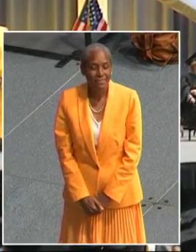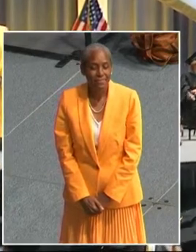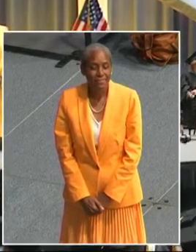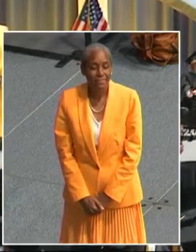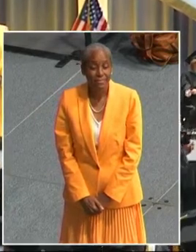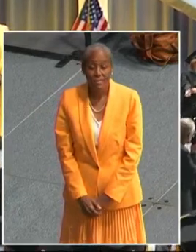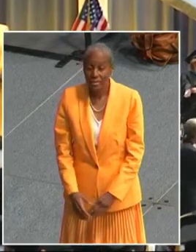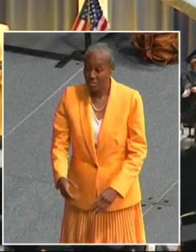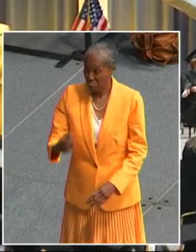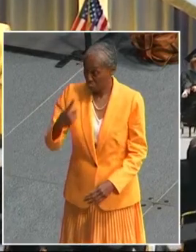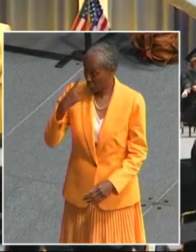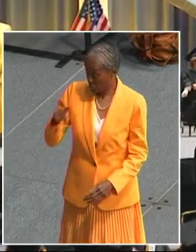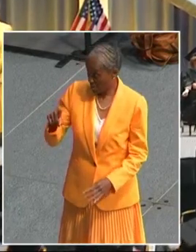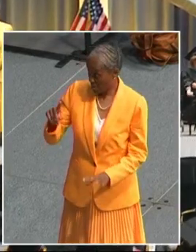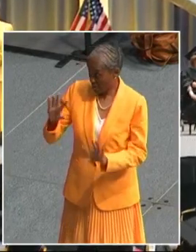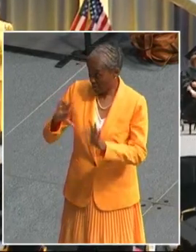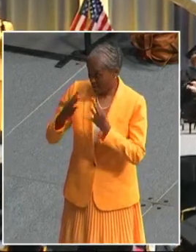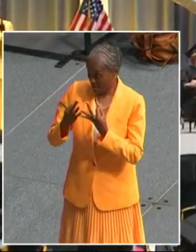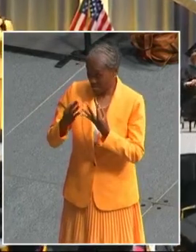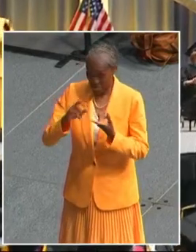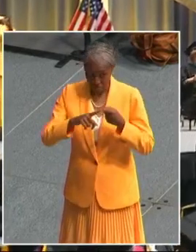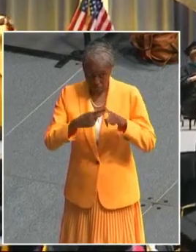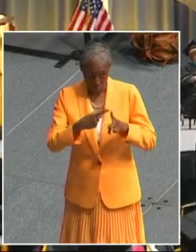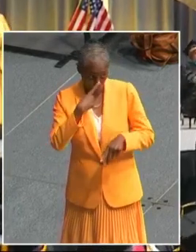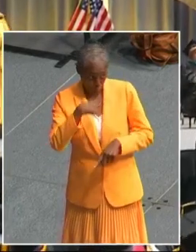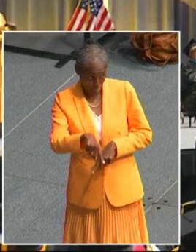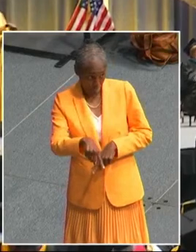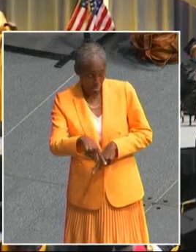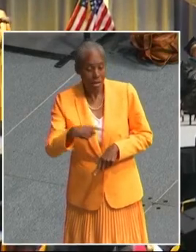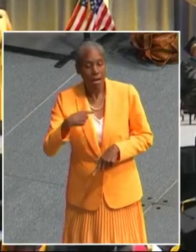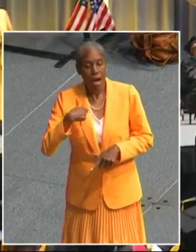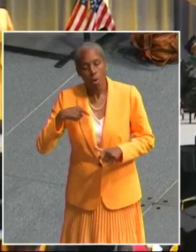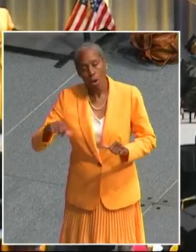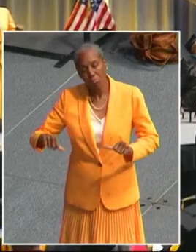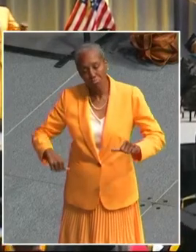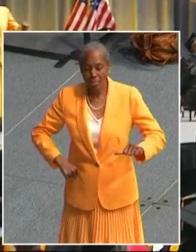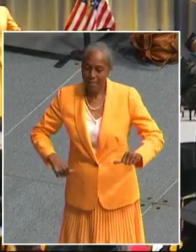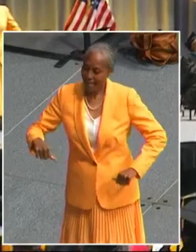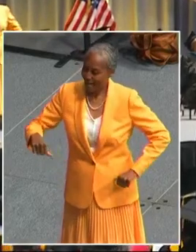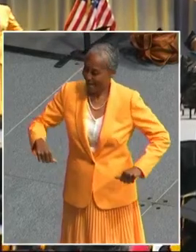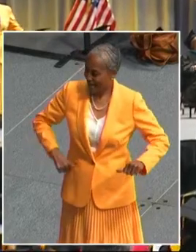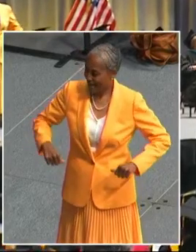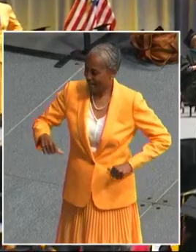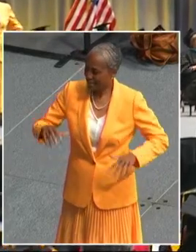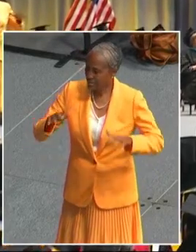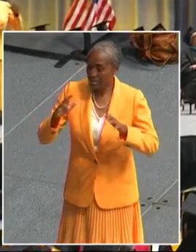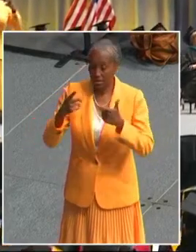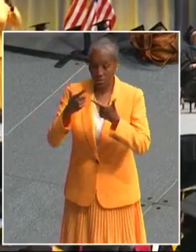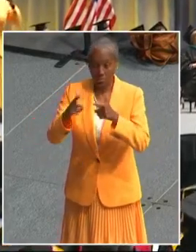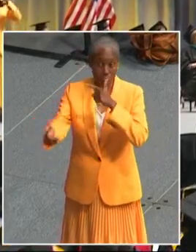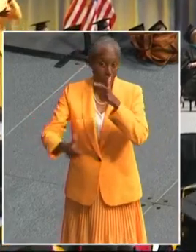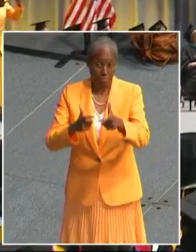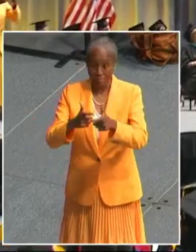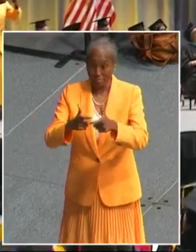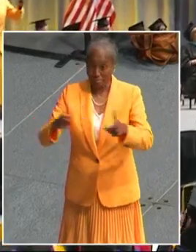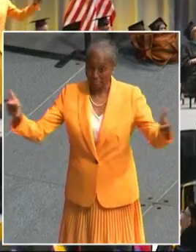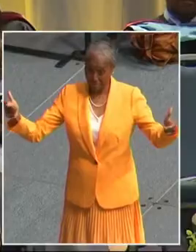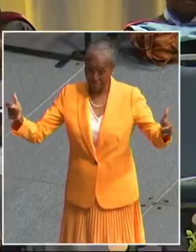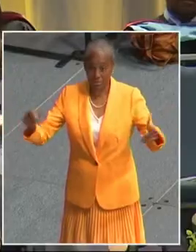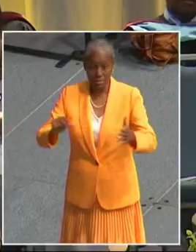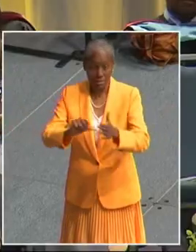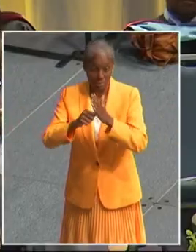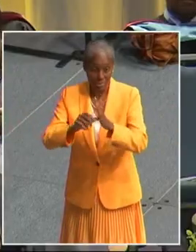So if it's okay, family and friends, I want to take a moment and brag on this very large and impressive class